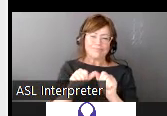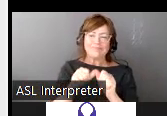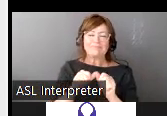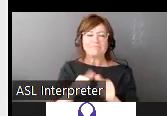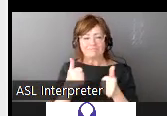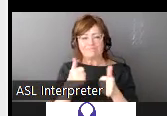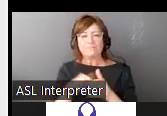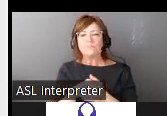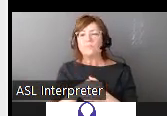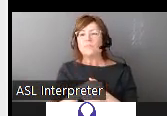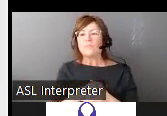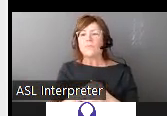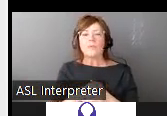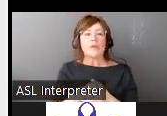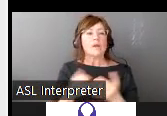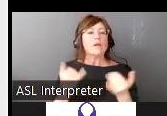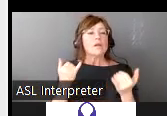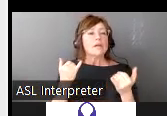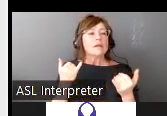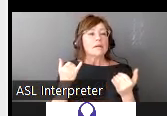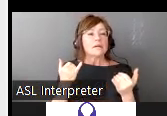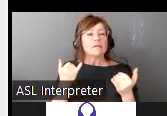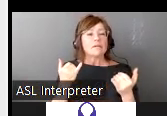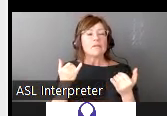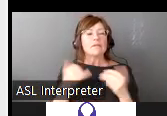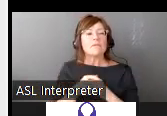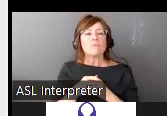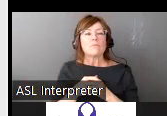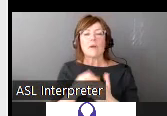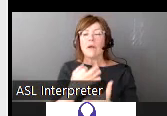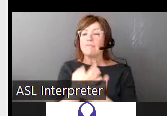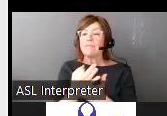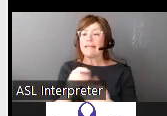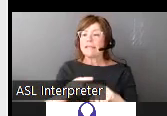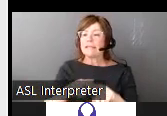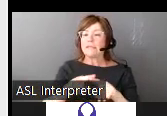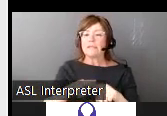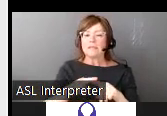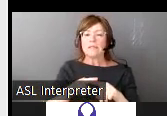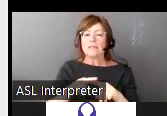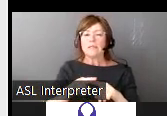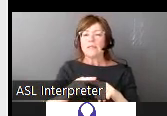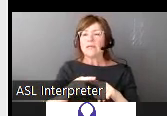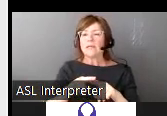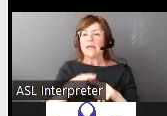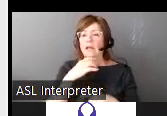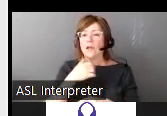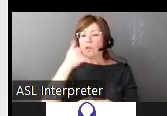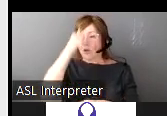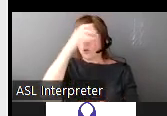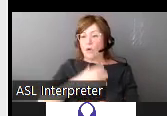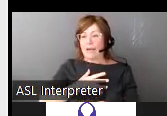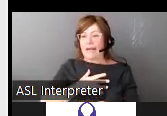we're just at the quote below. just to recap, this older man was in his